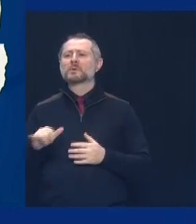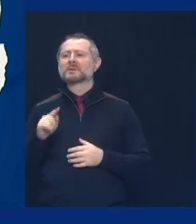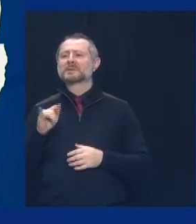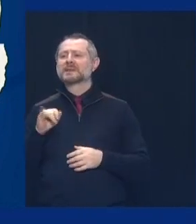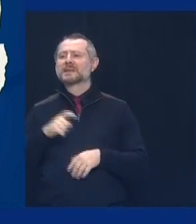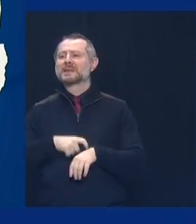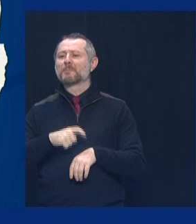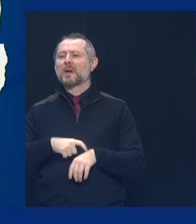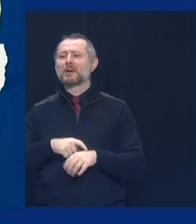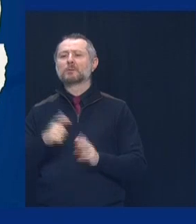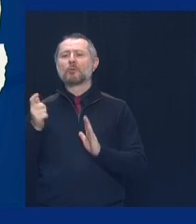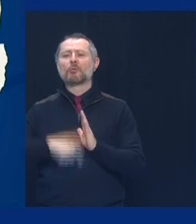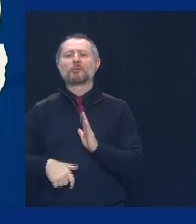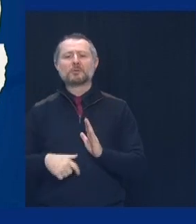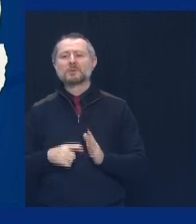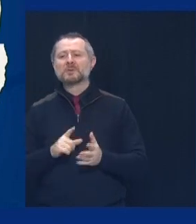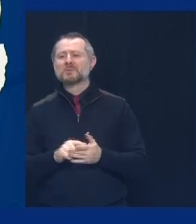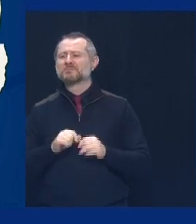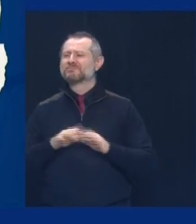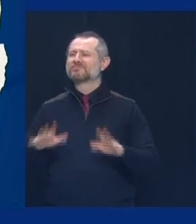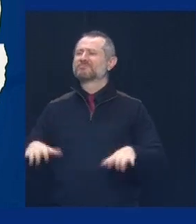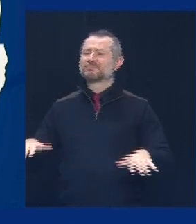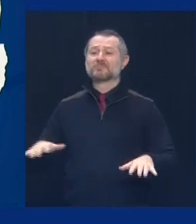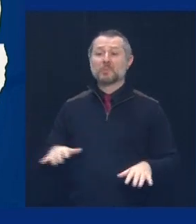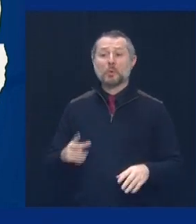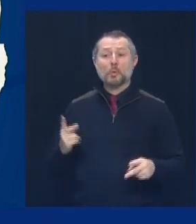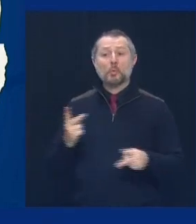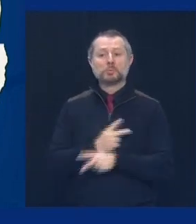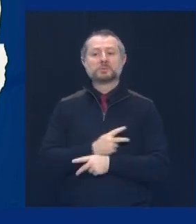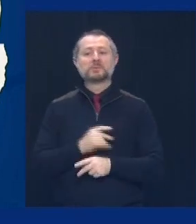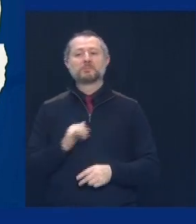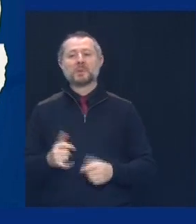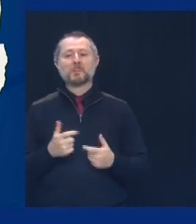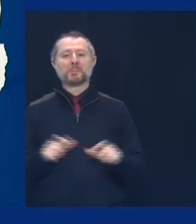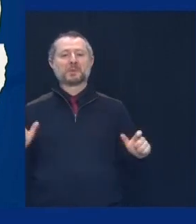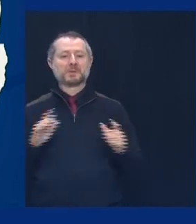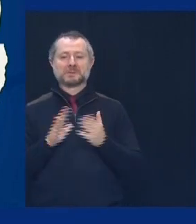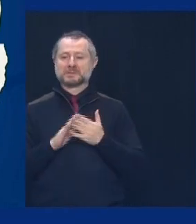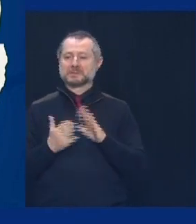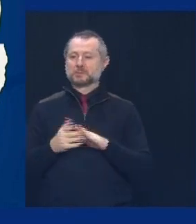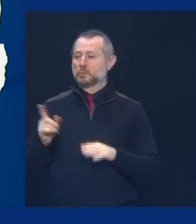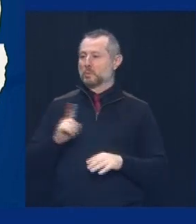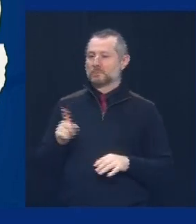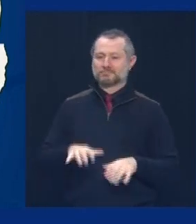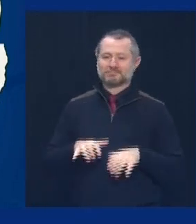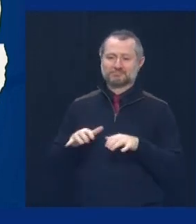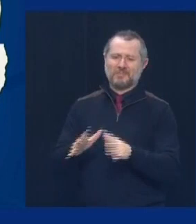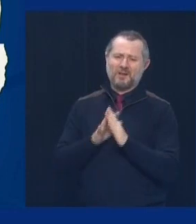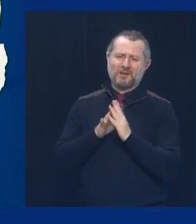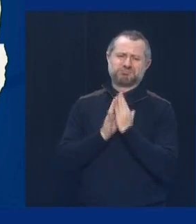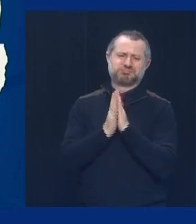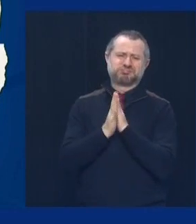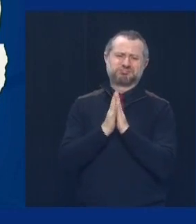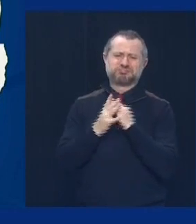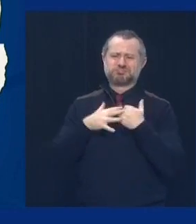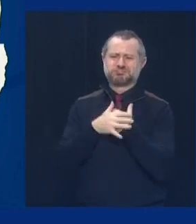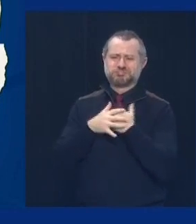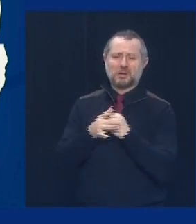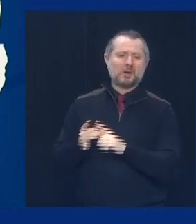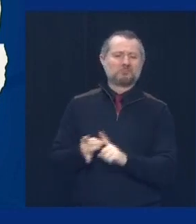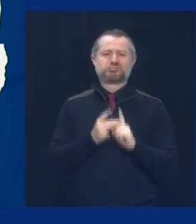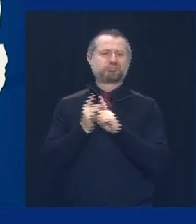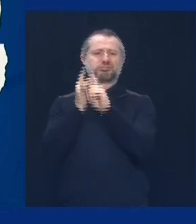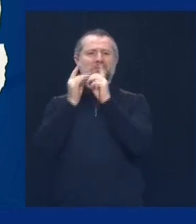pandemic is particularly devastating to America's biggest cities as the virus has found fertile ground in the density that is otherwise prized.